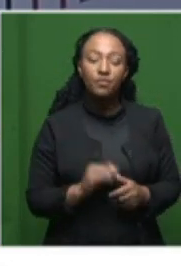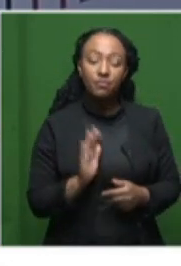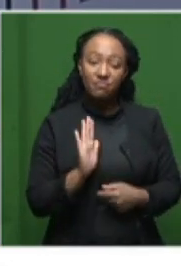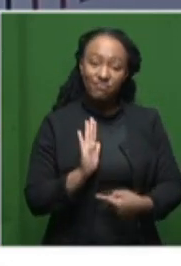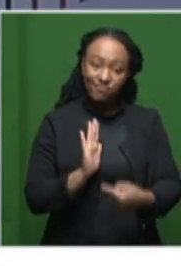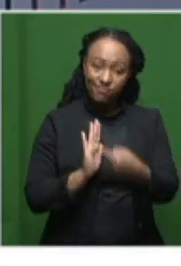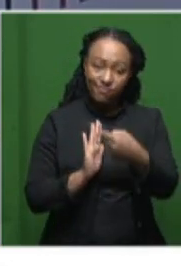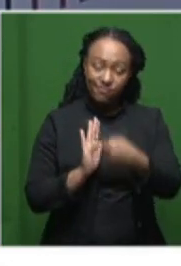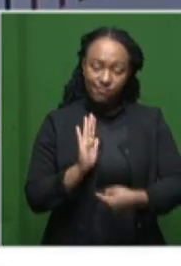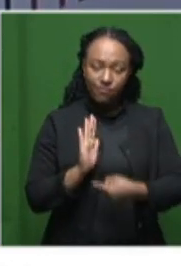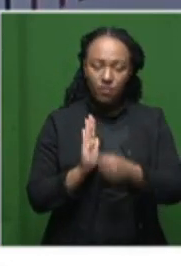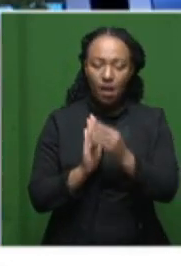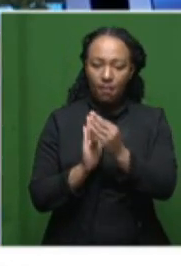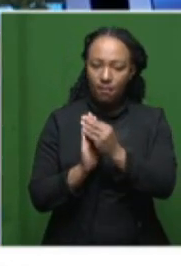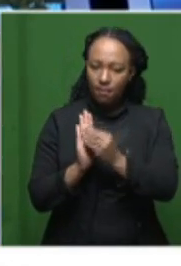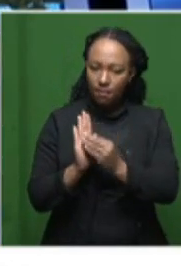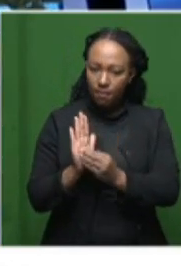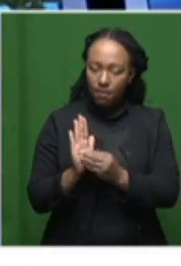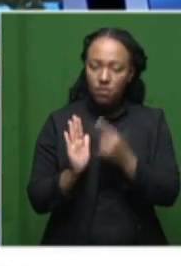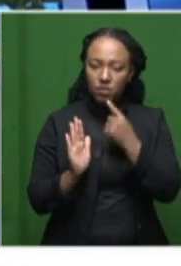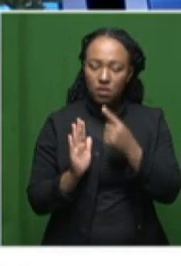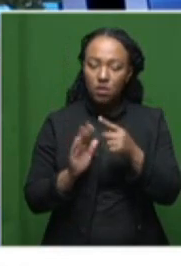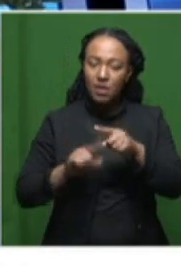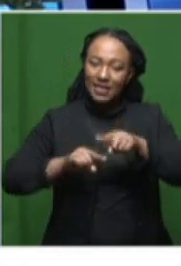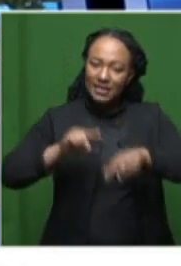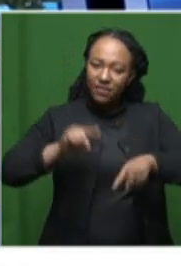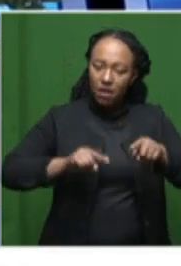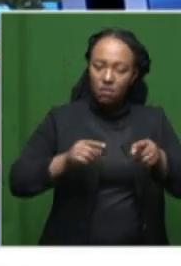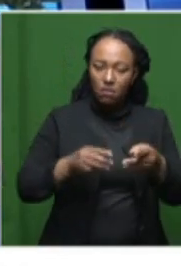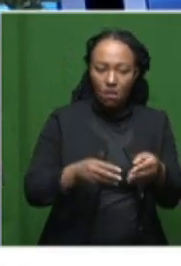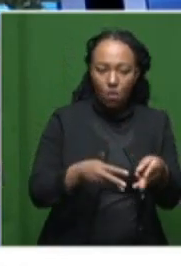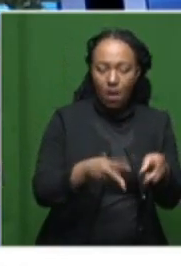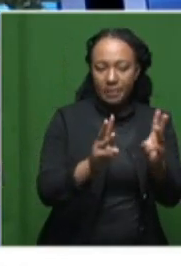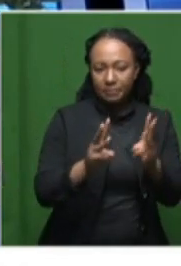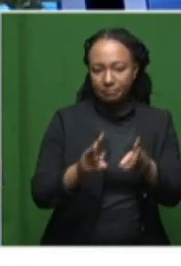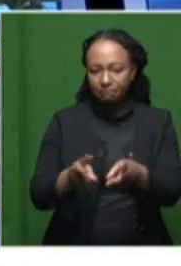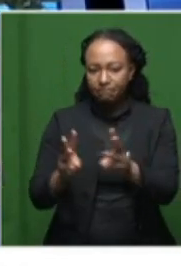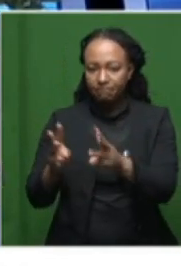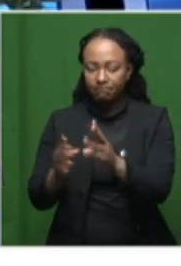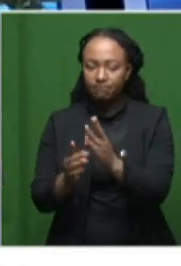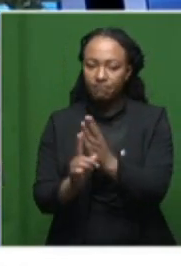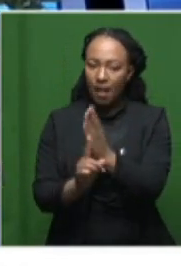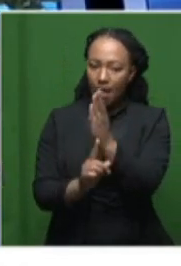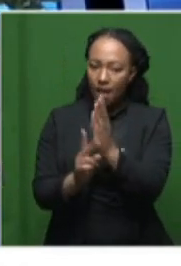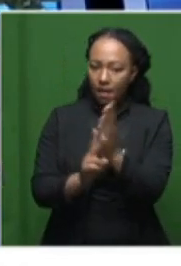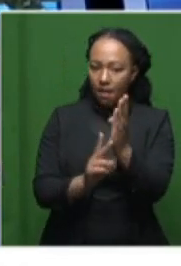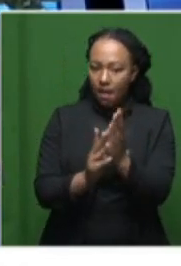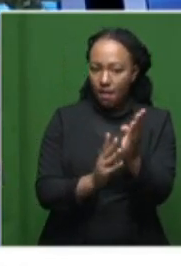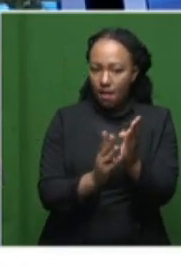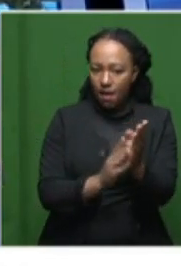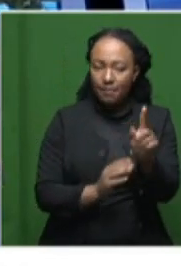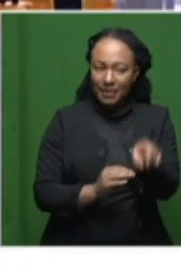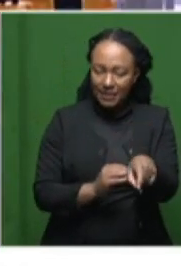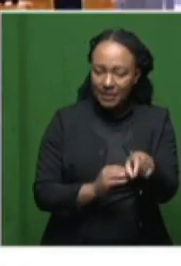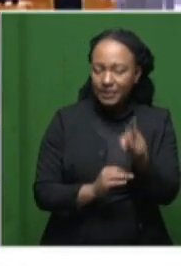look into the different technologies as we go forward with nuclear. They've also said we have